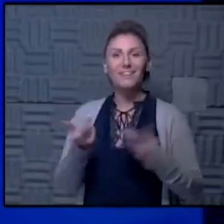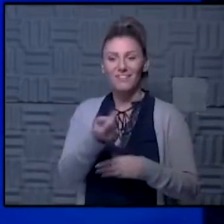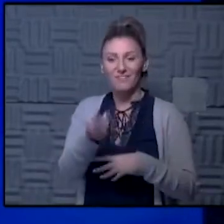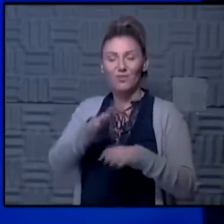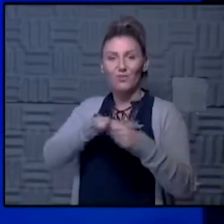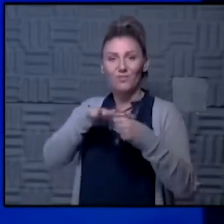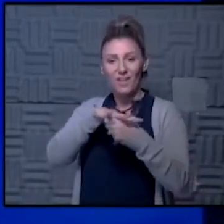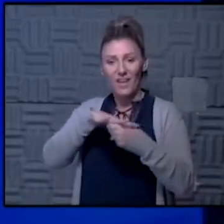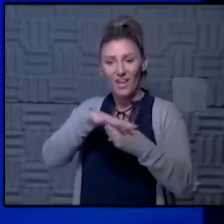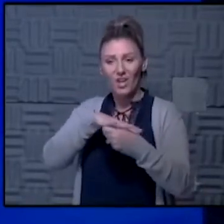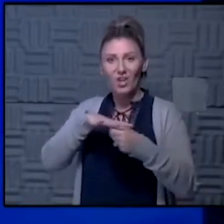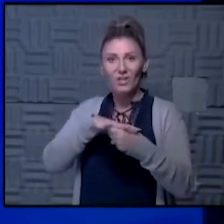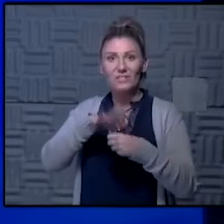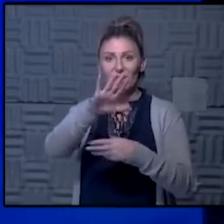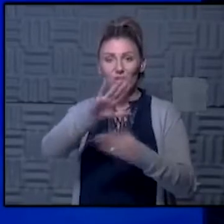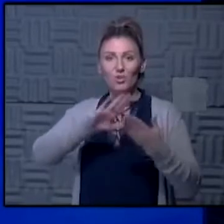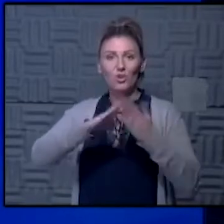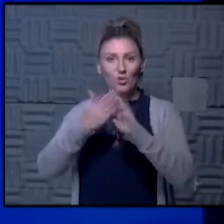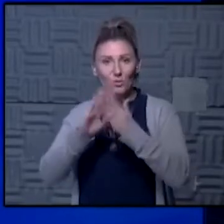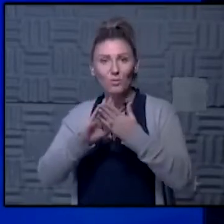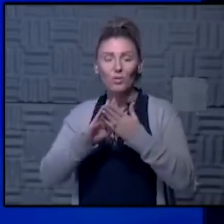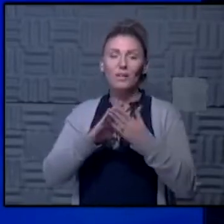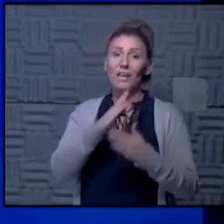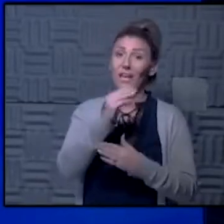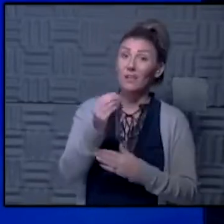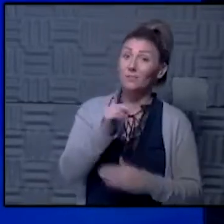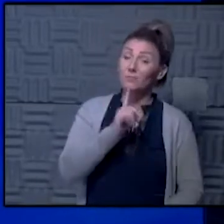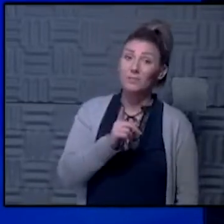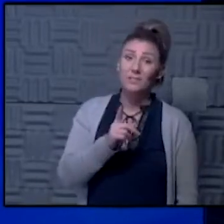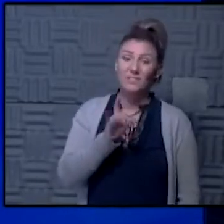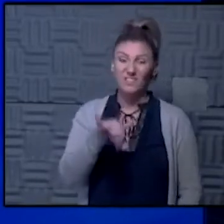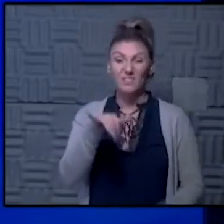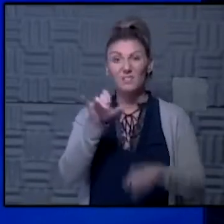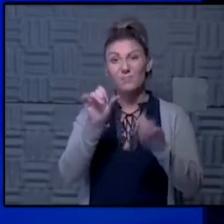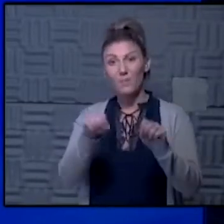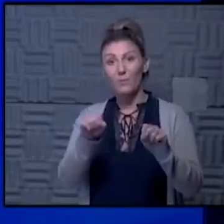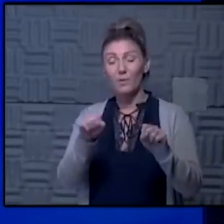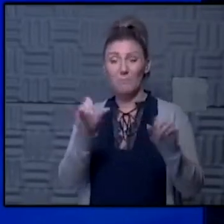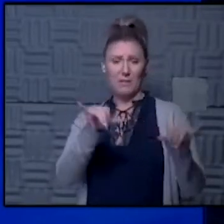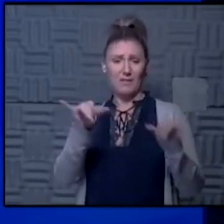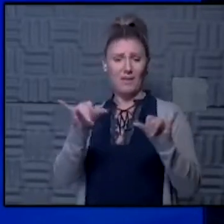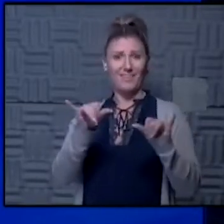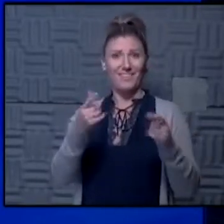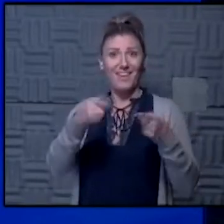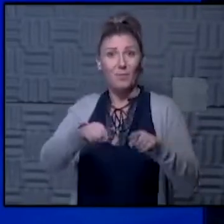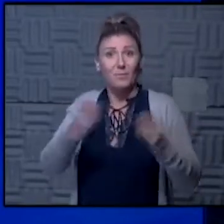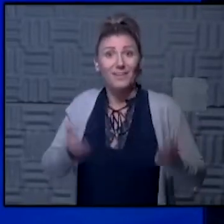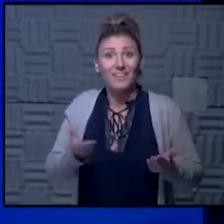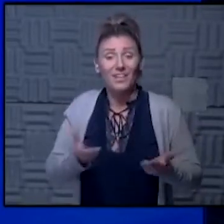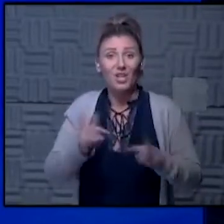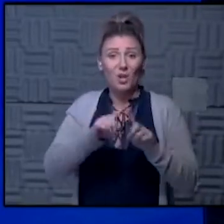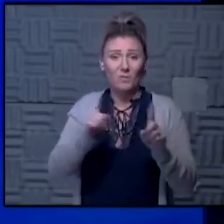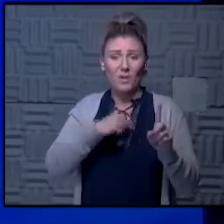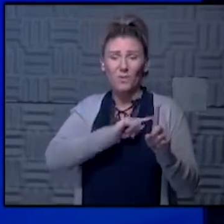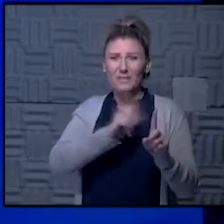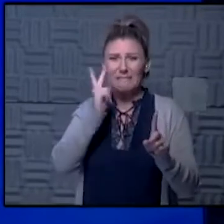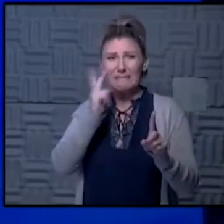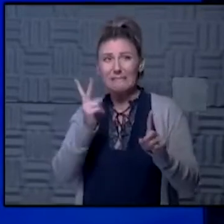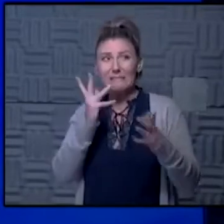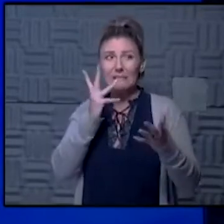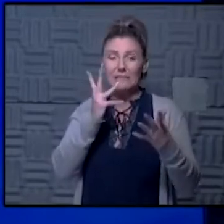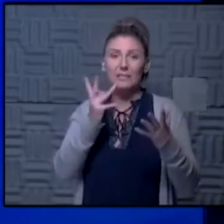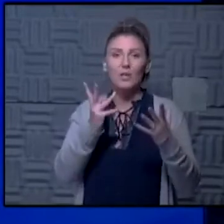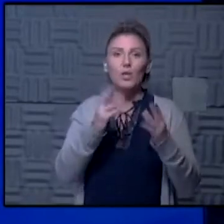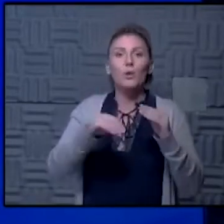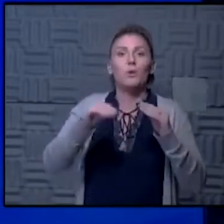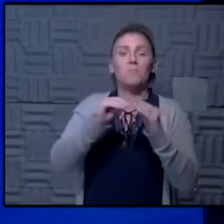areas in your community, Heather. And I think that's probably just as likely to happen here, but we seem to see those